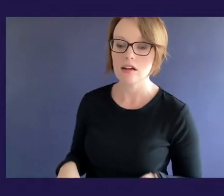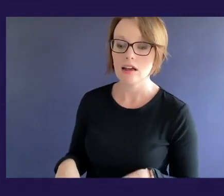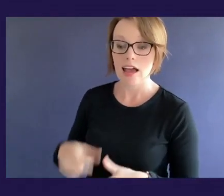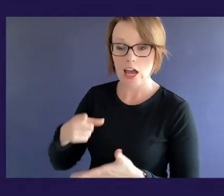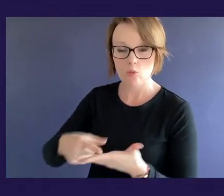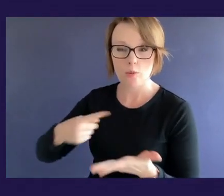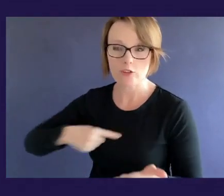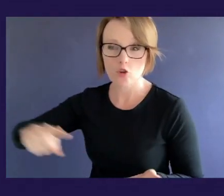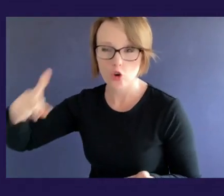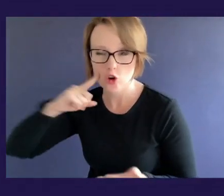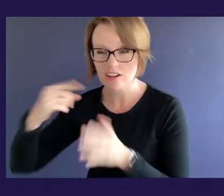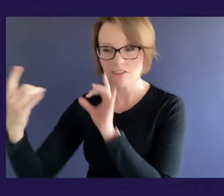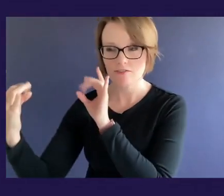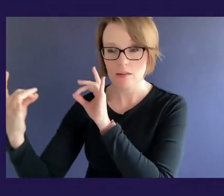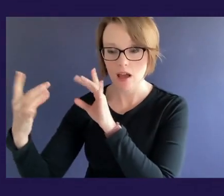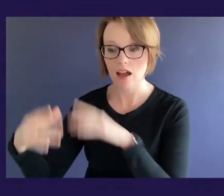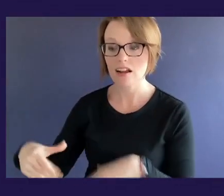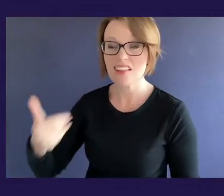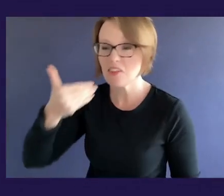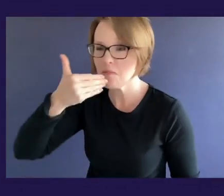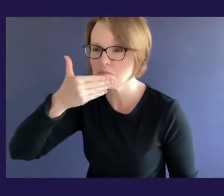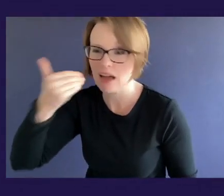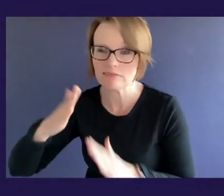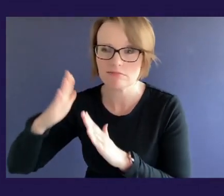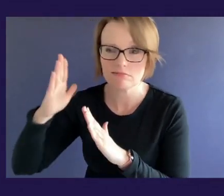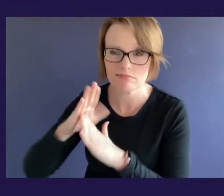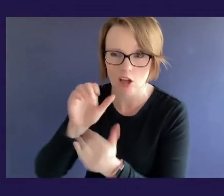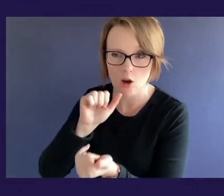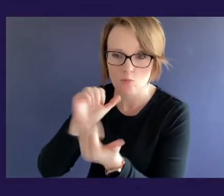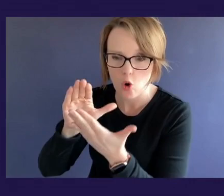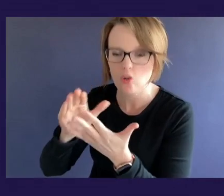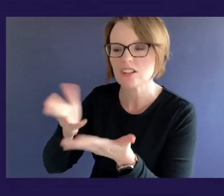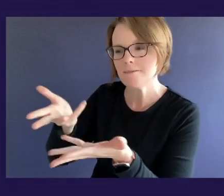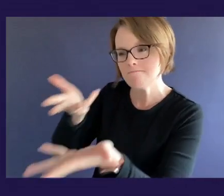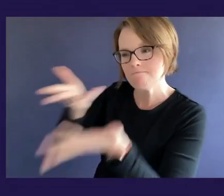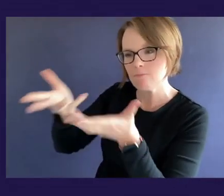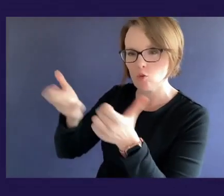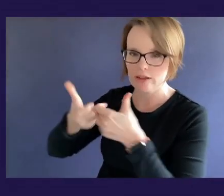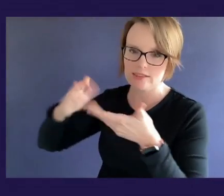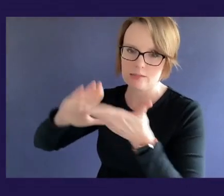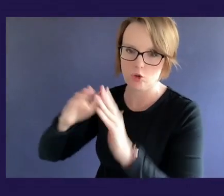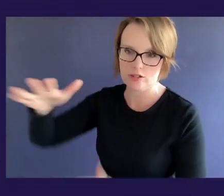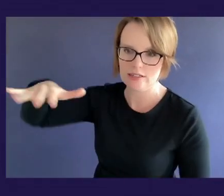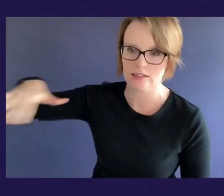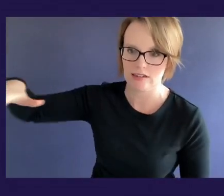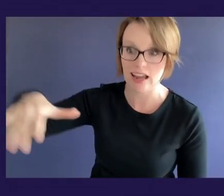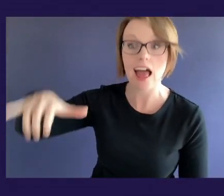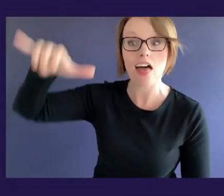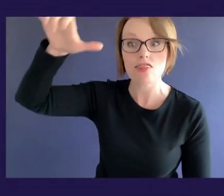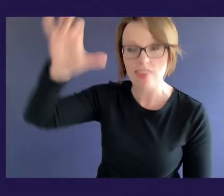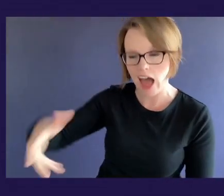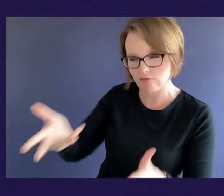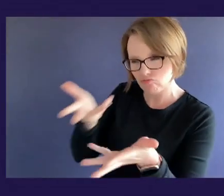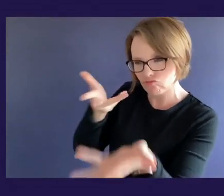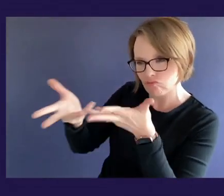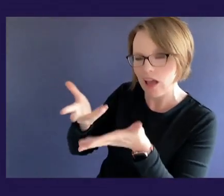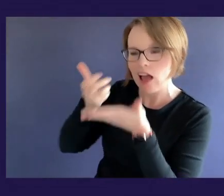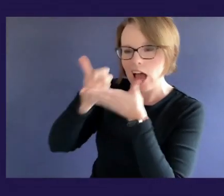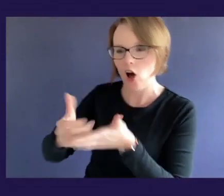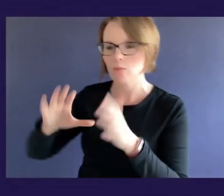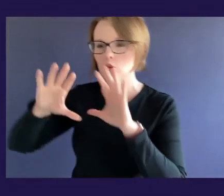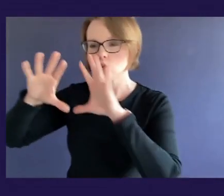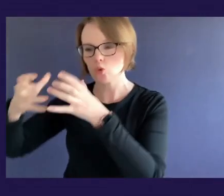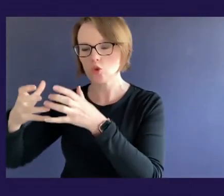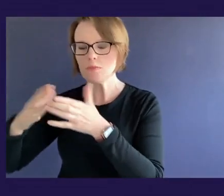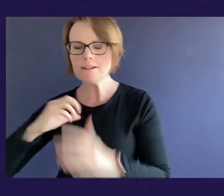is really the most important piece, is what really moves groups towards trust,